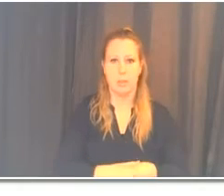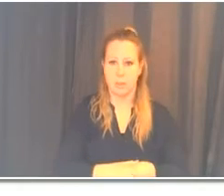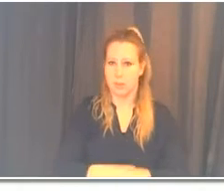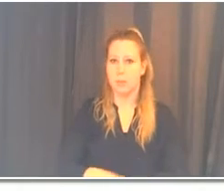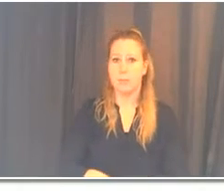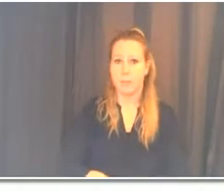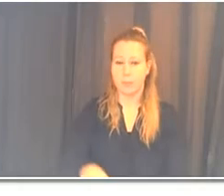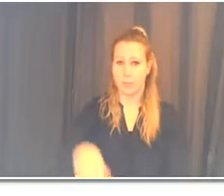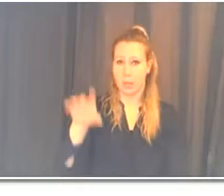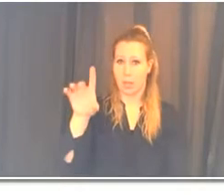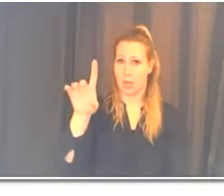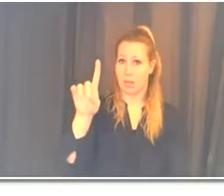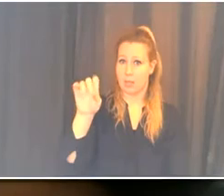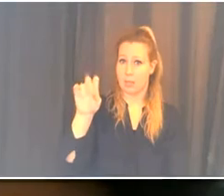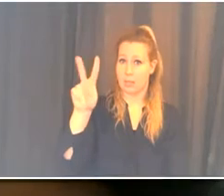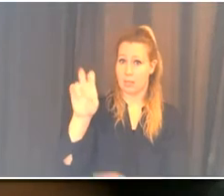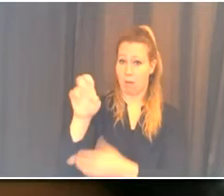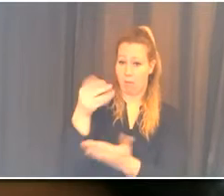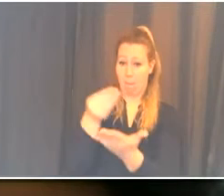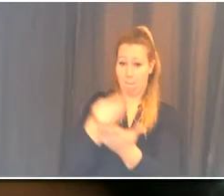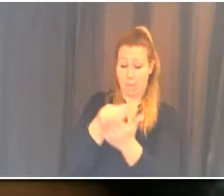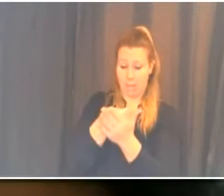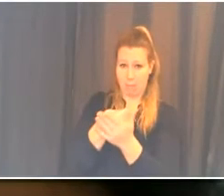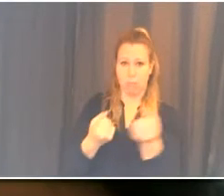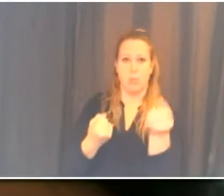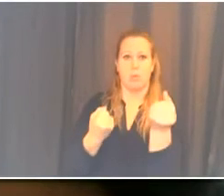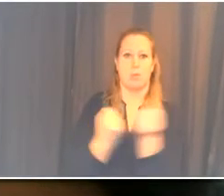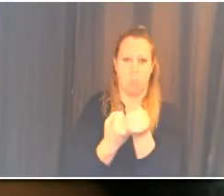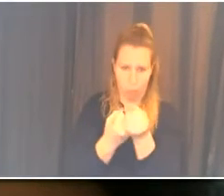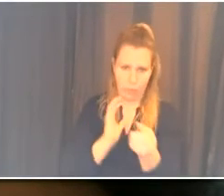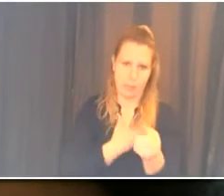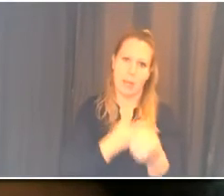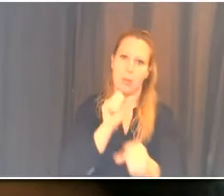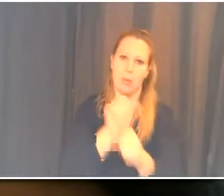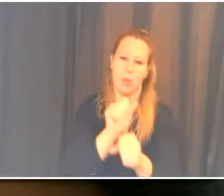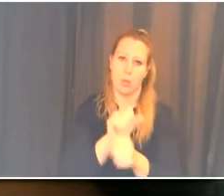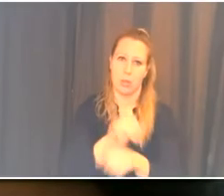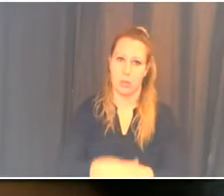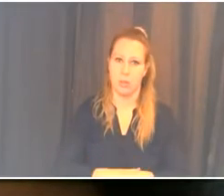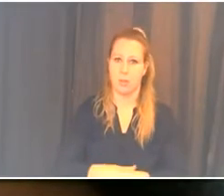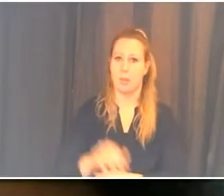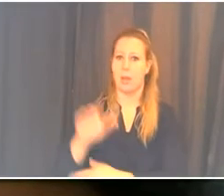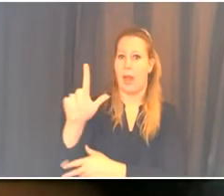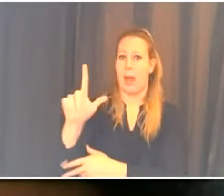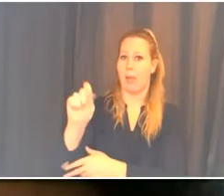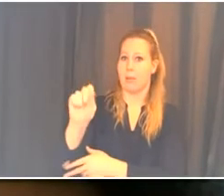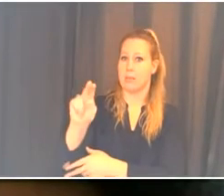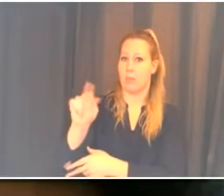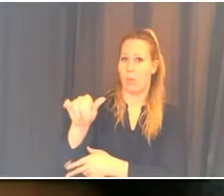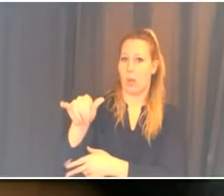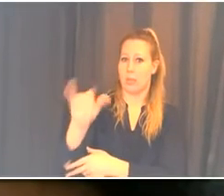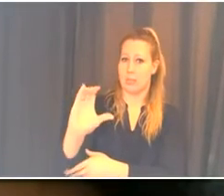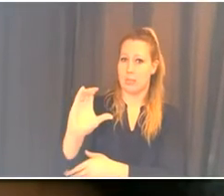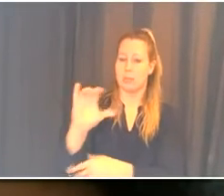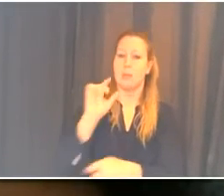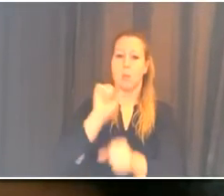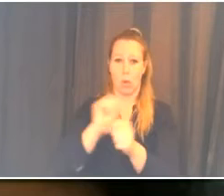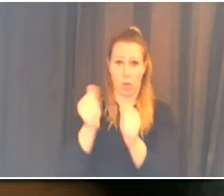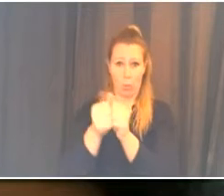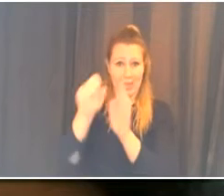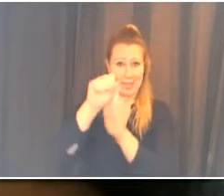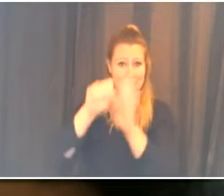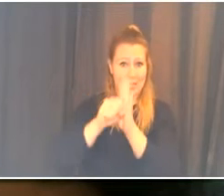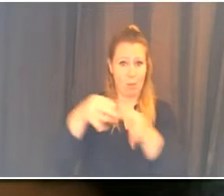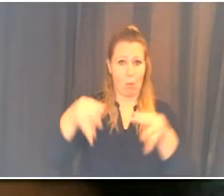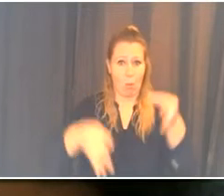system Advocates have been regul facilitating virtual communication with the courts we've been petitioning with the courts since the